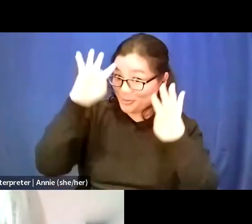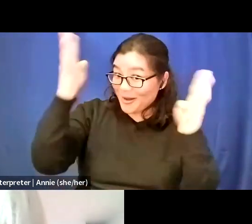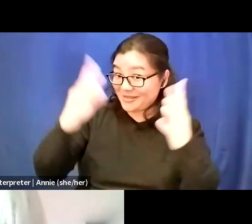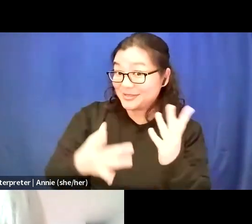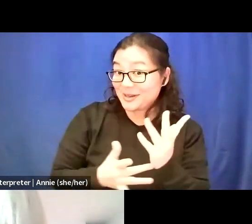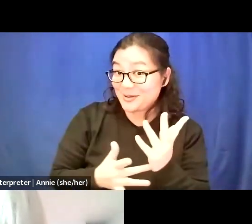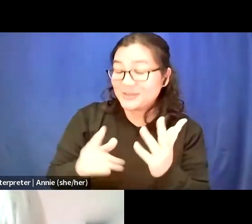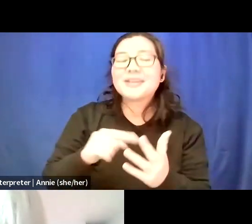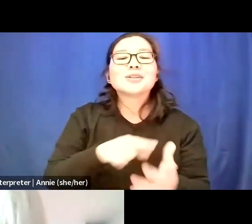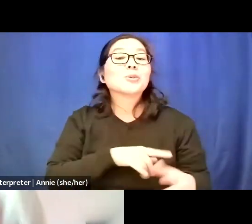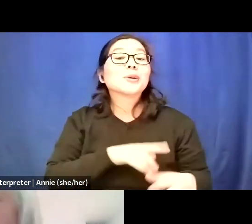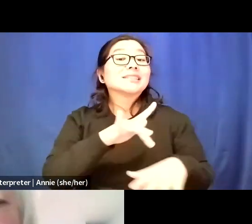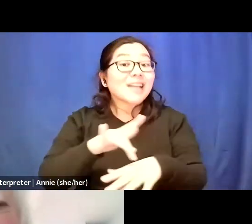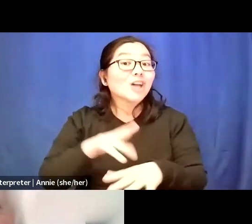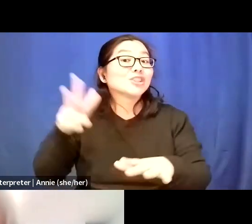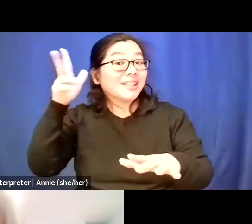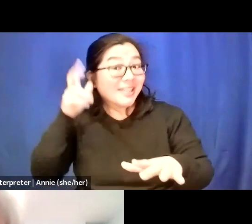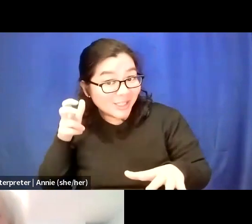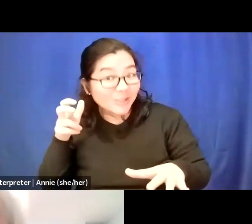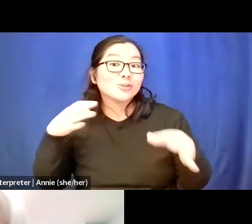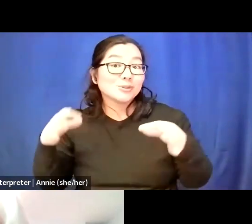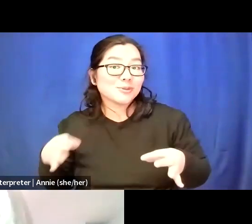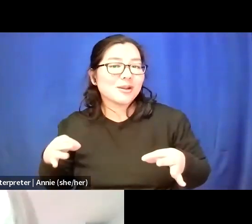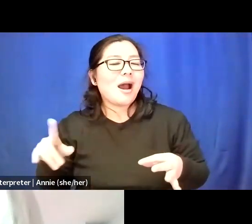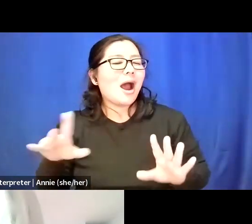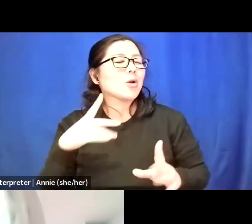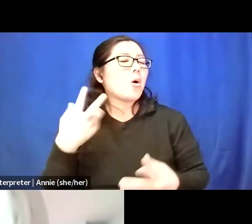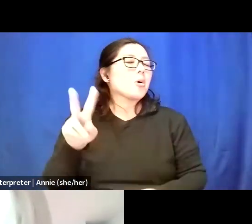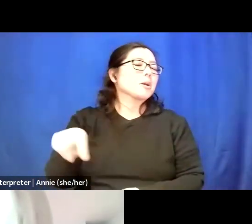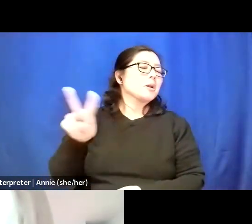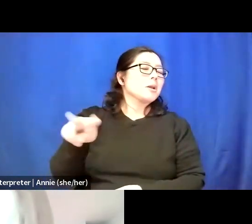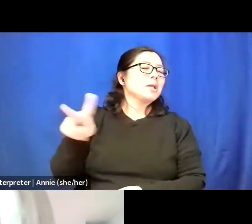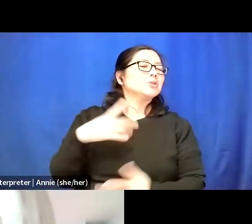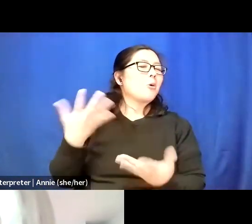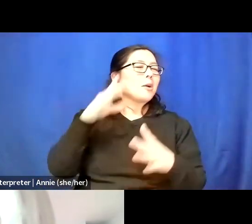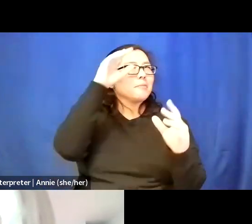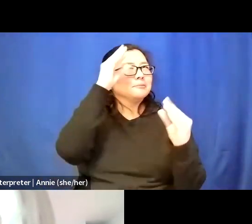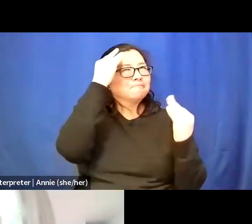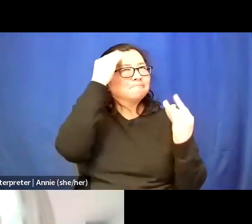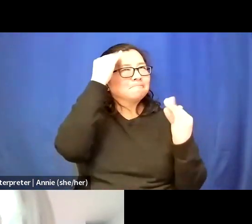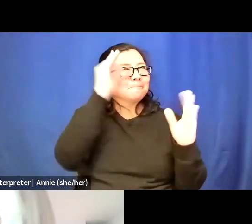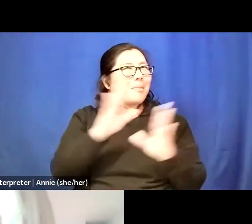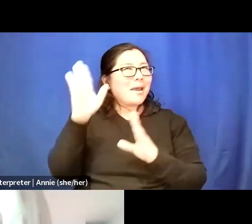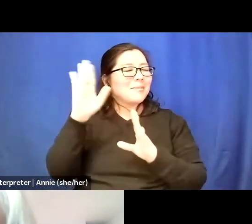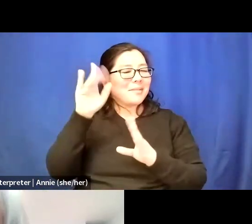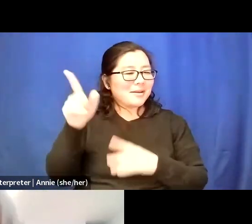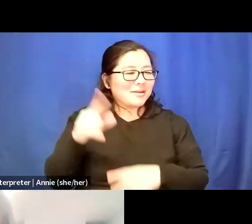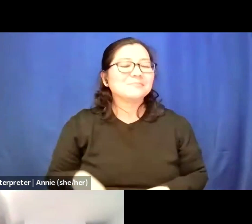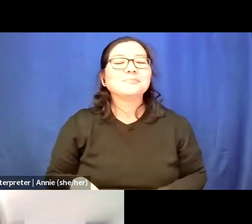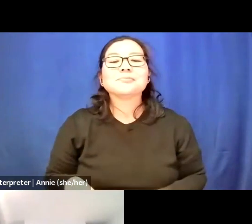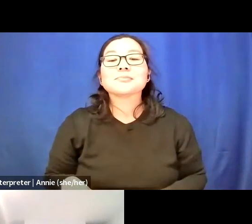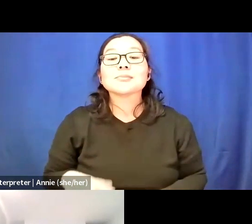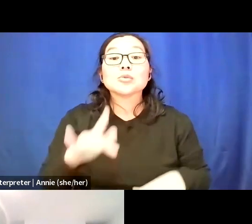and hear description. I can tell he's already sketching a plan for this. Touch, and maybe you